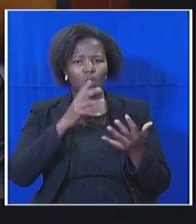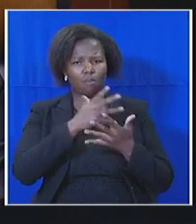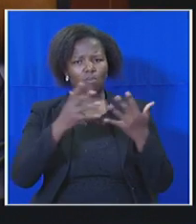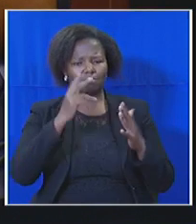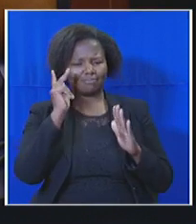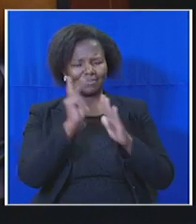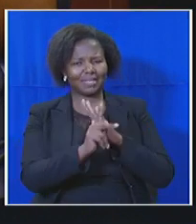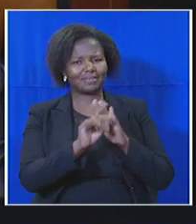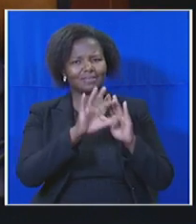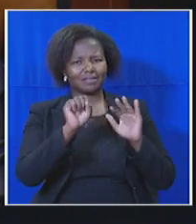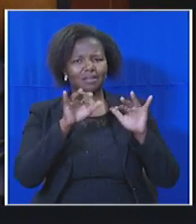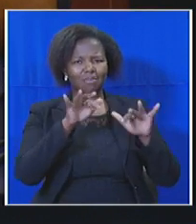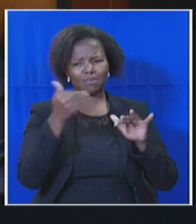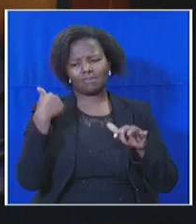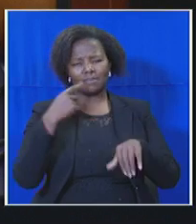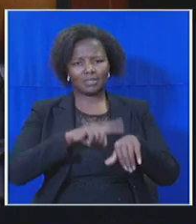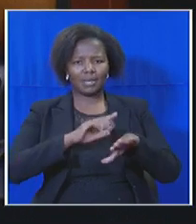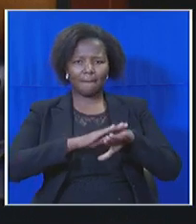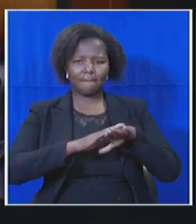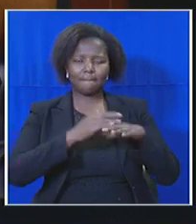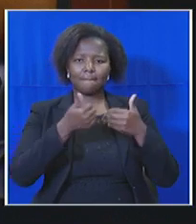the apartheid period.